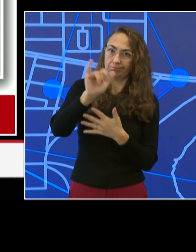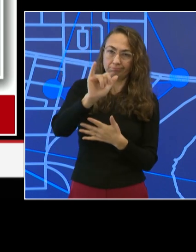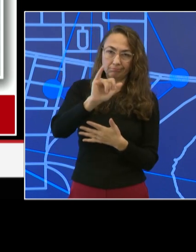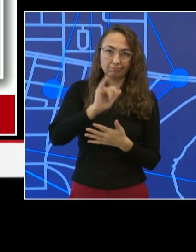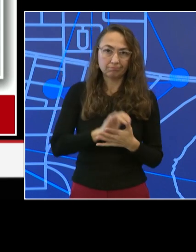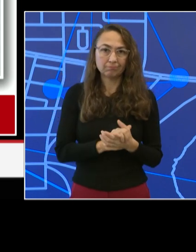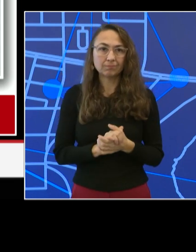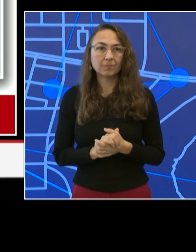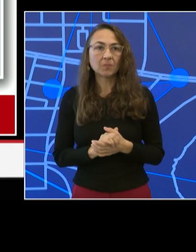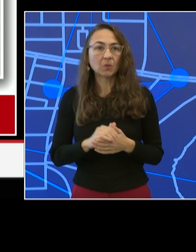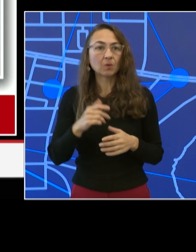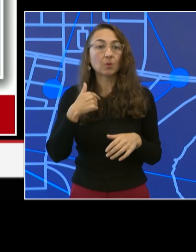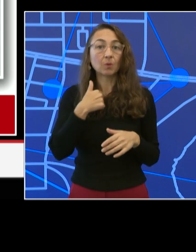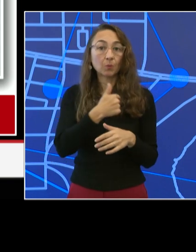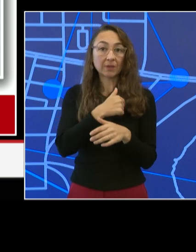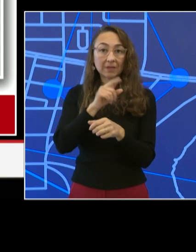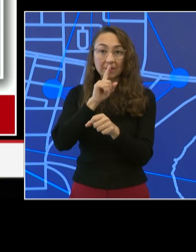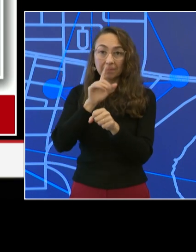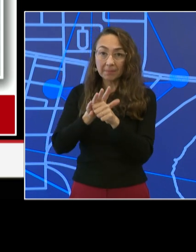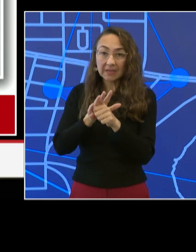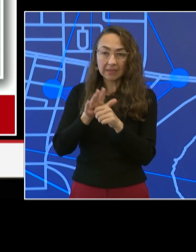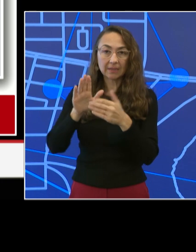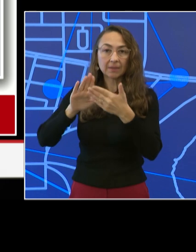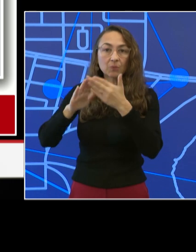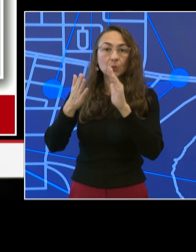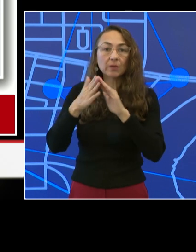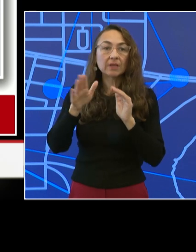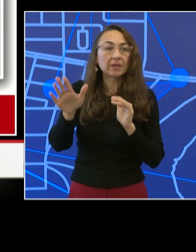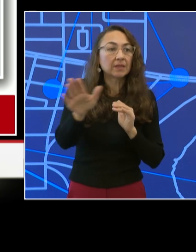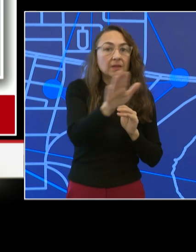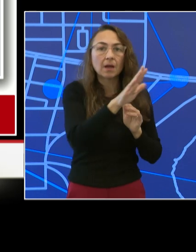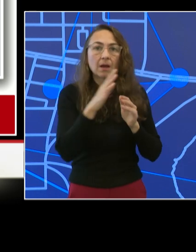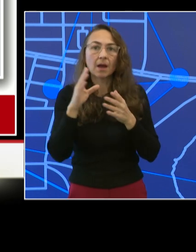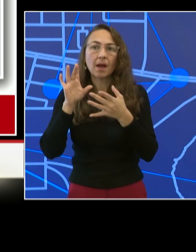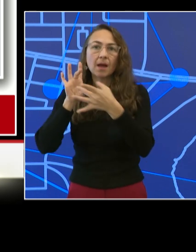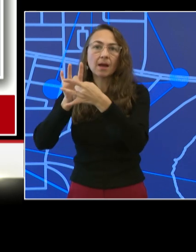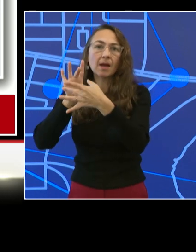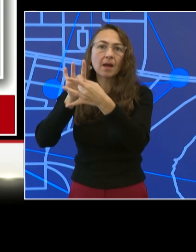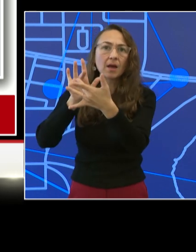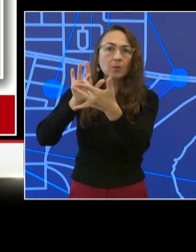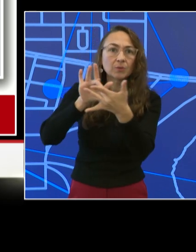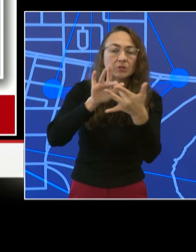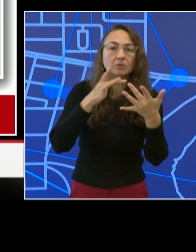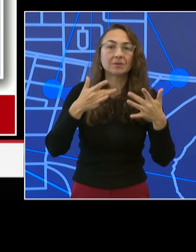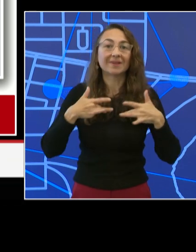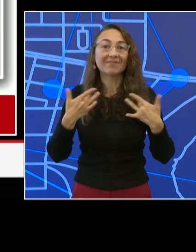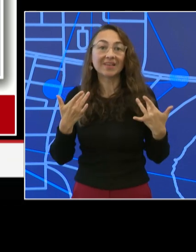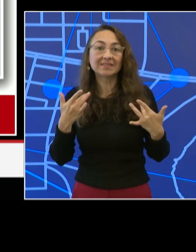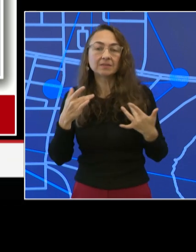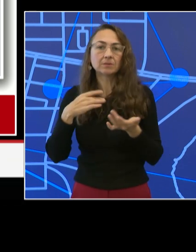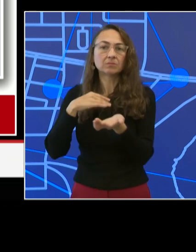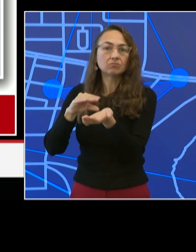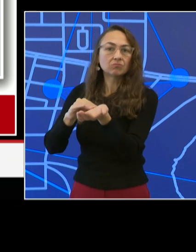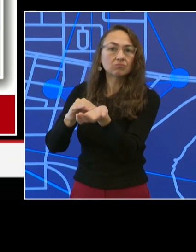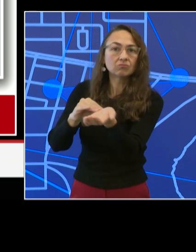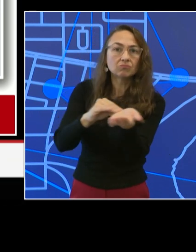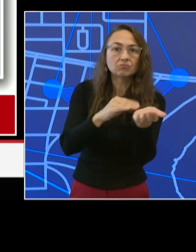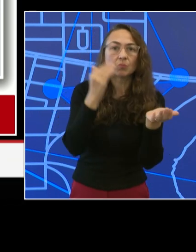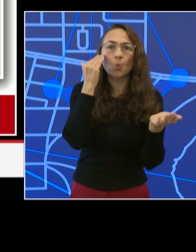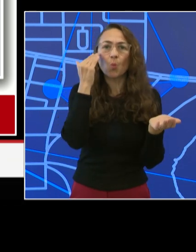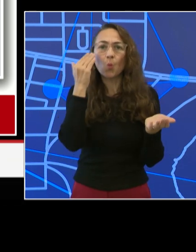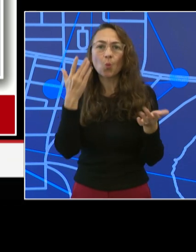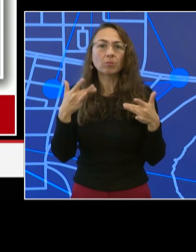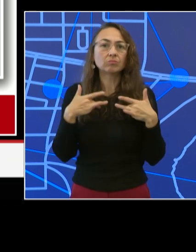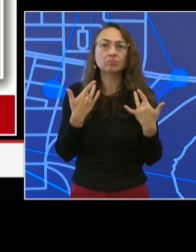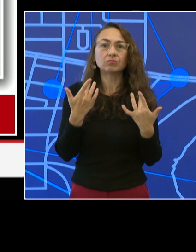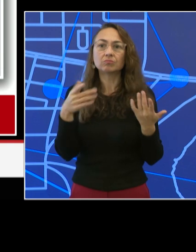to community outreach tasks with organizing events, and they have their finger on the pulse with every district from block to block. This